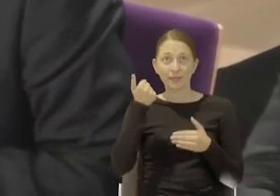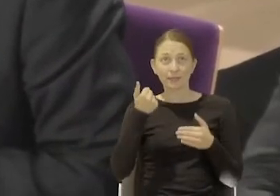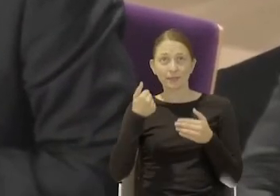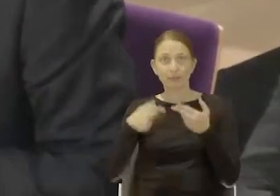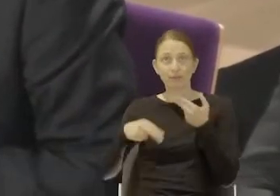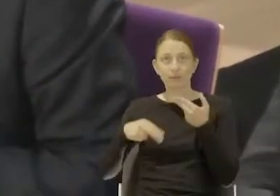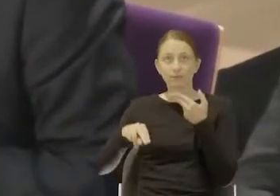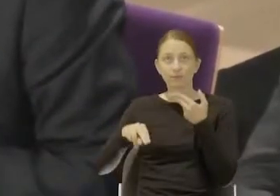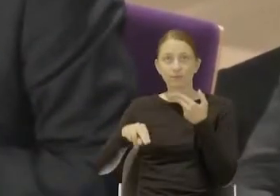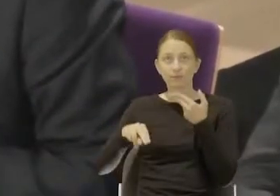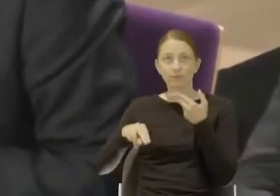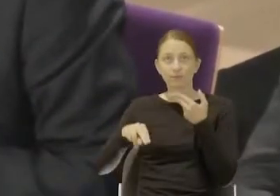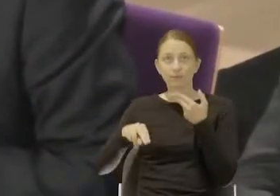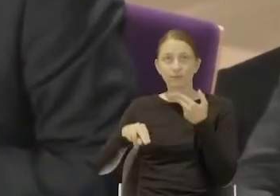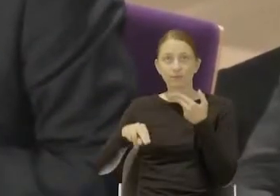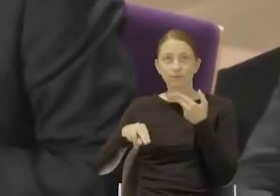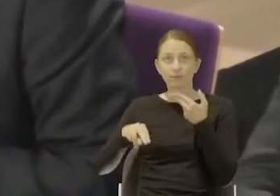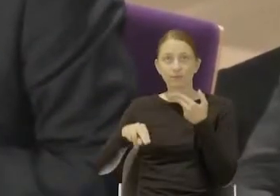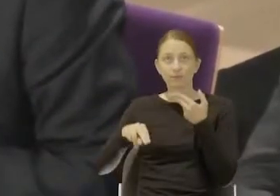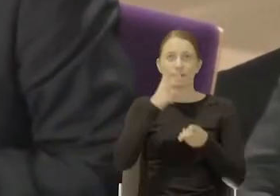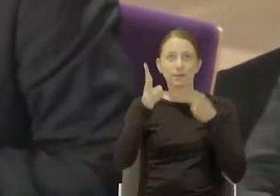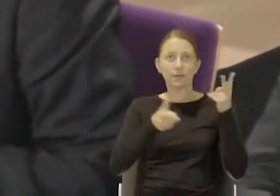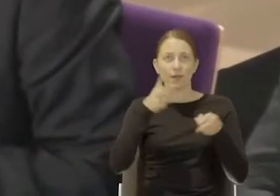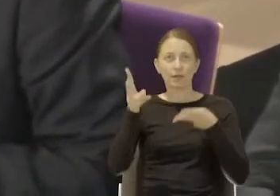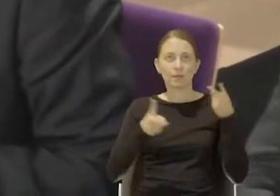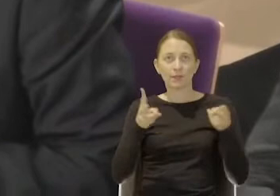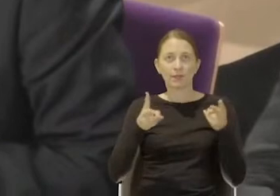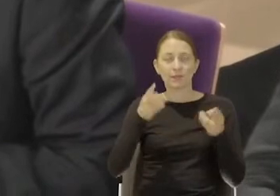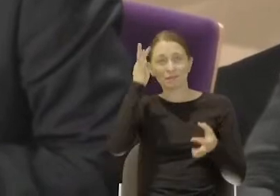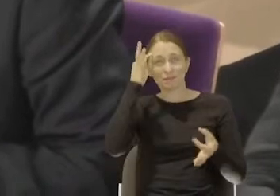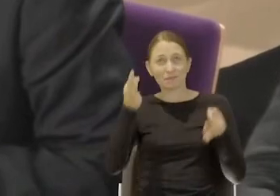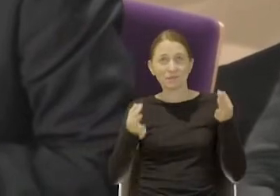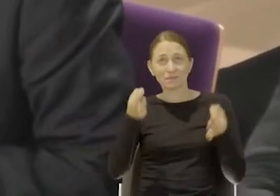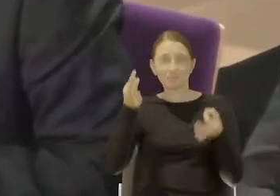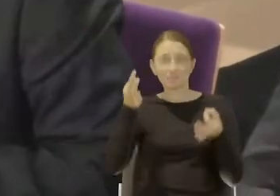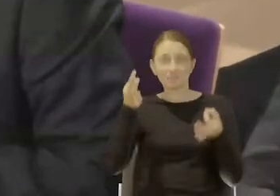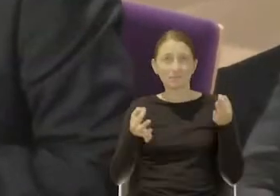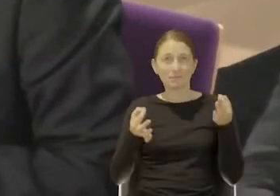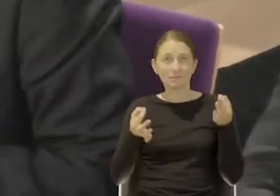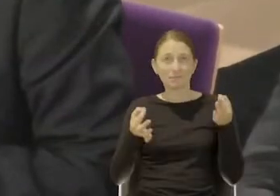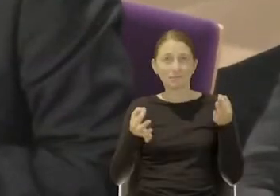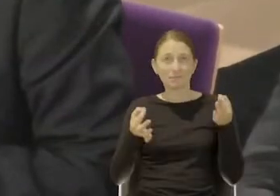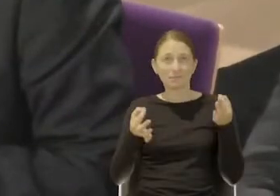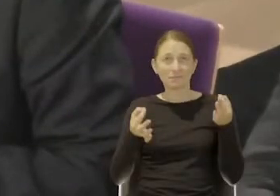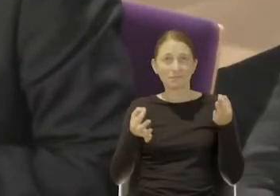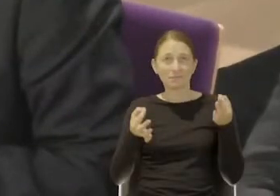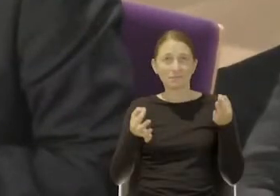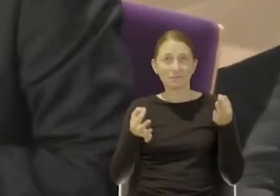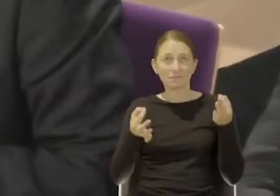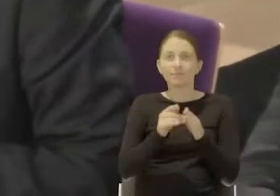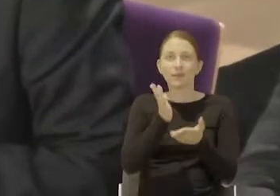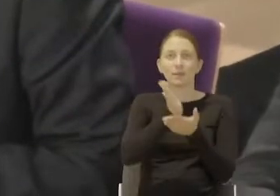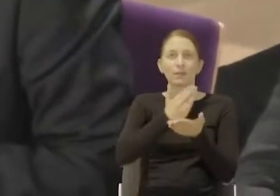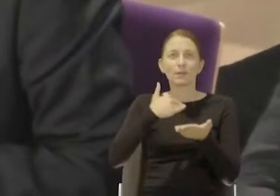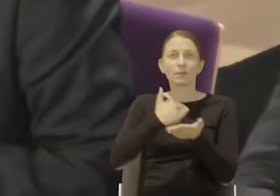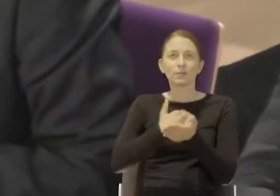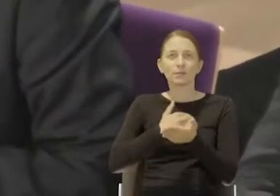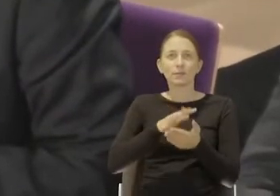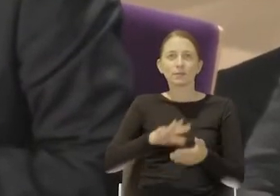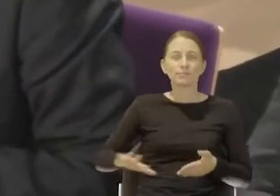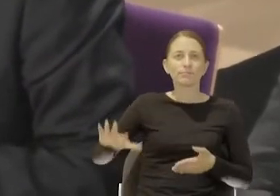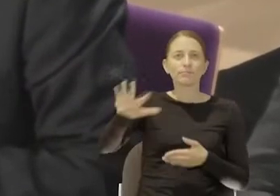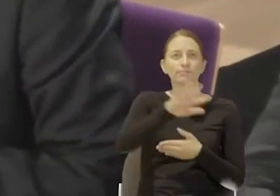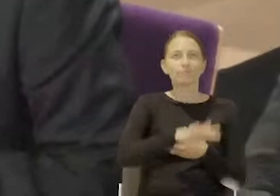to sustainable development. We have also analyzed how